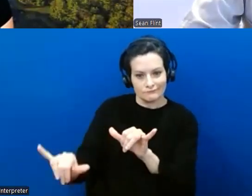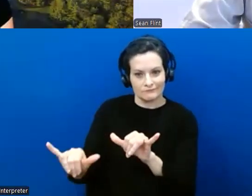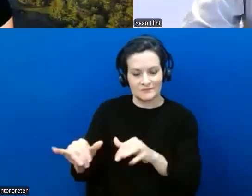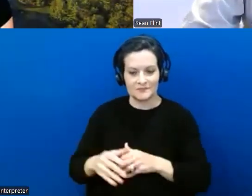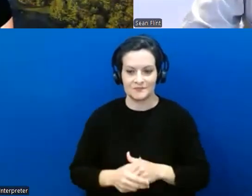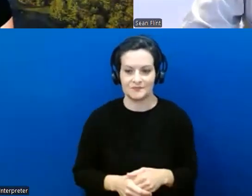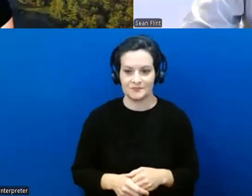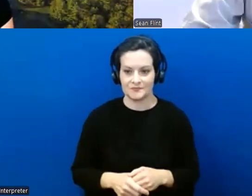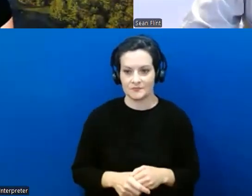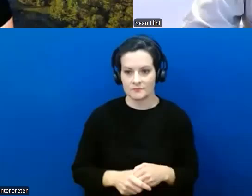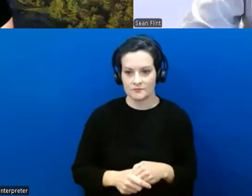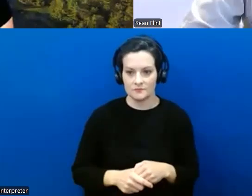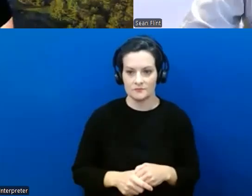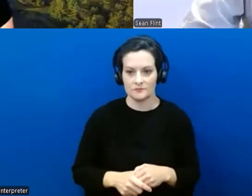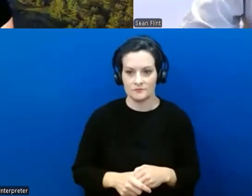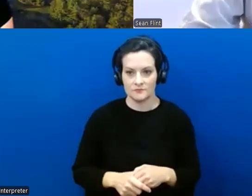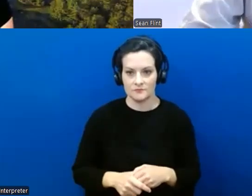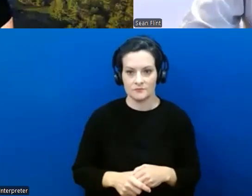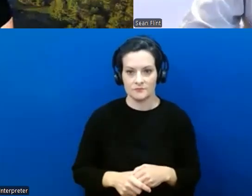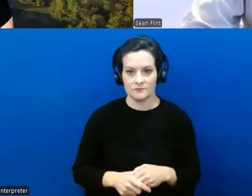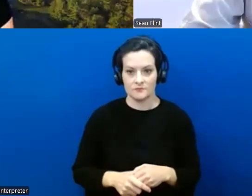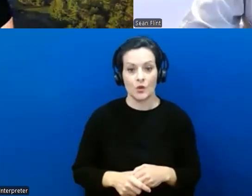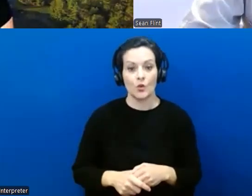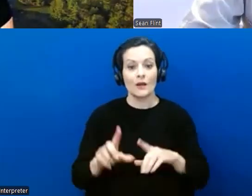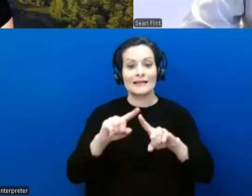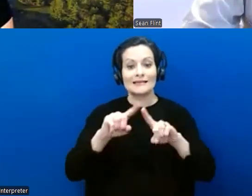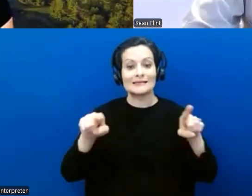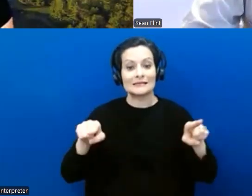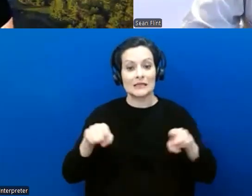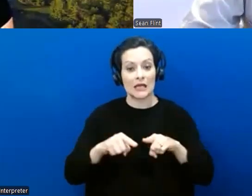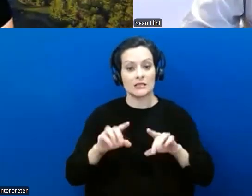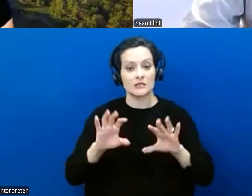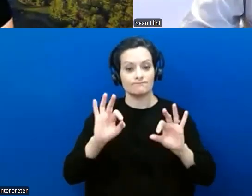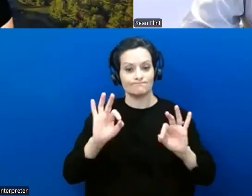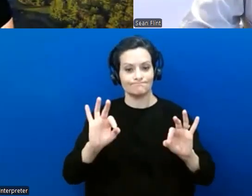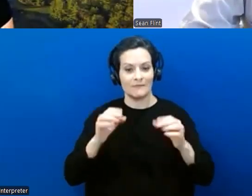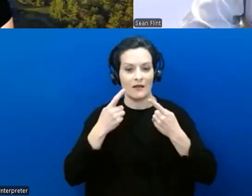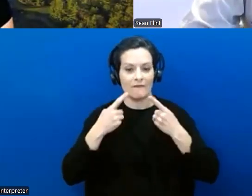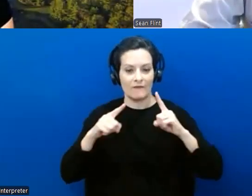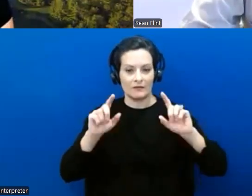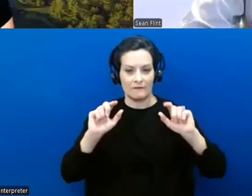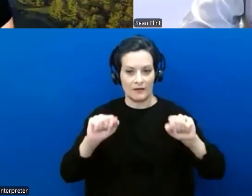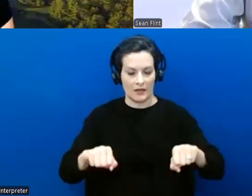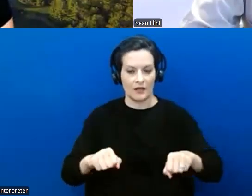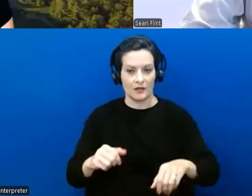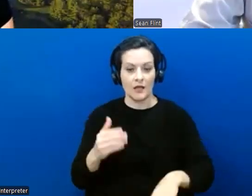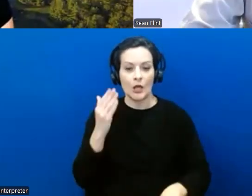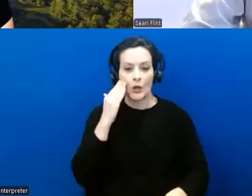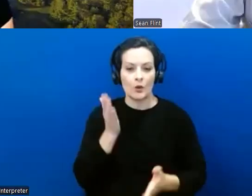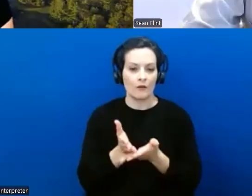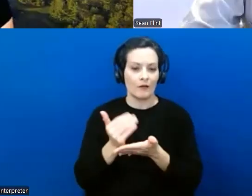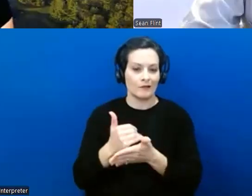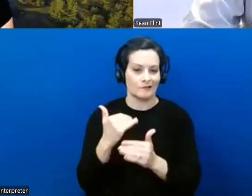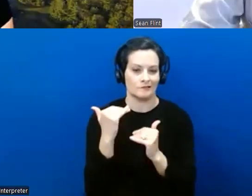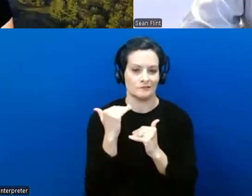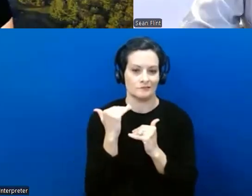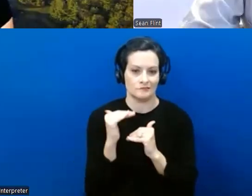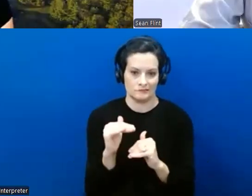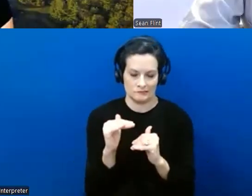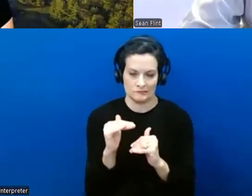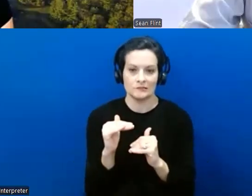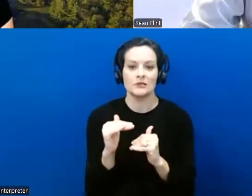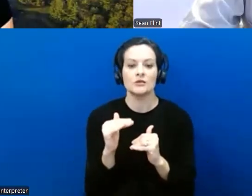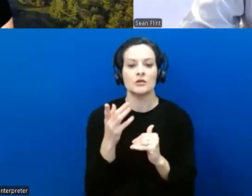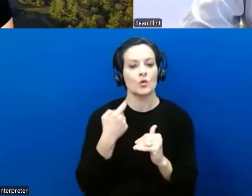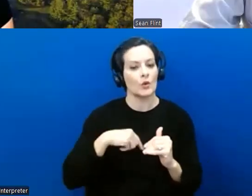I think that the right signage can be effective, and realizing that with limited budgets, we can only